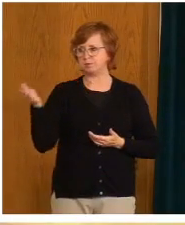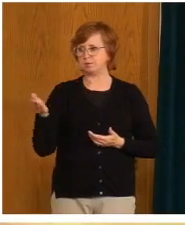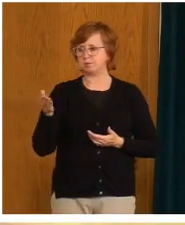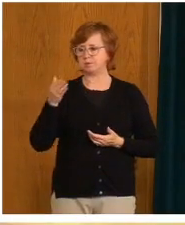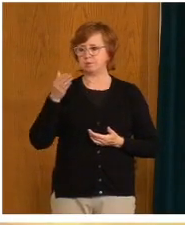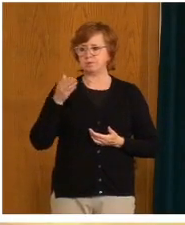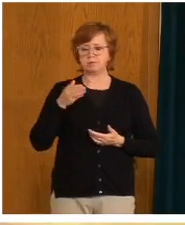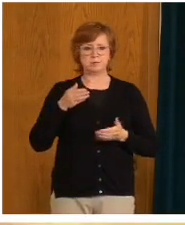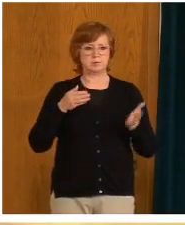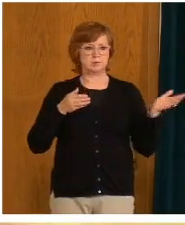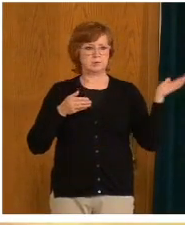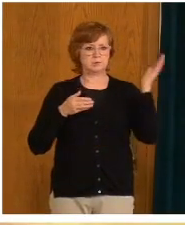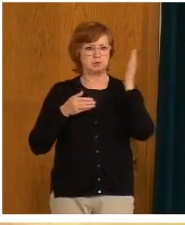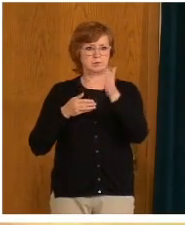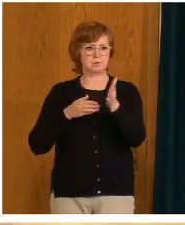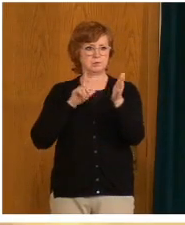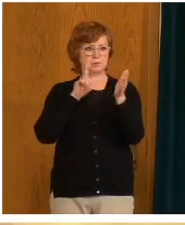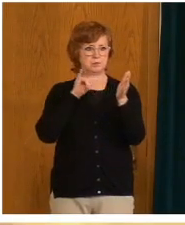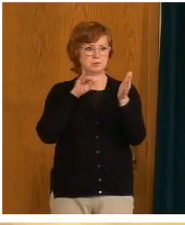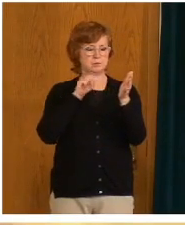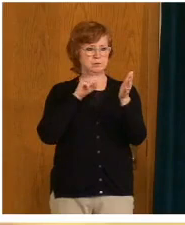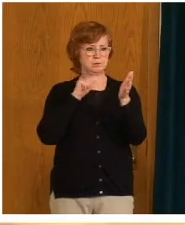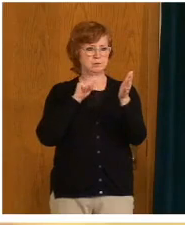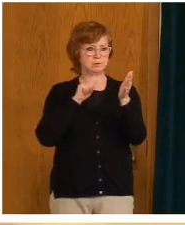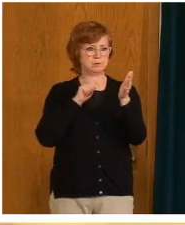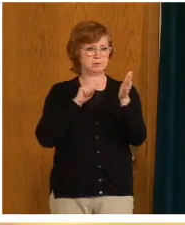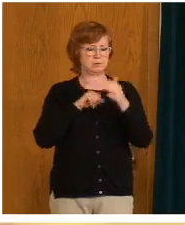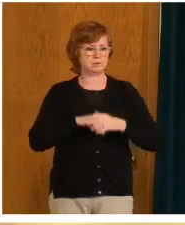take another question in the room. Lisa?